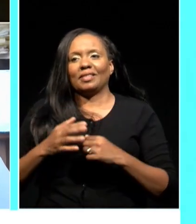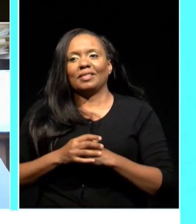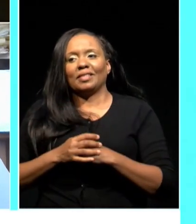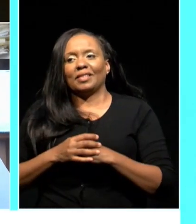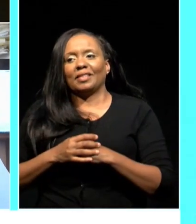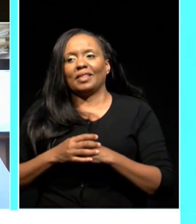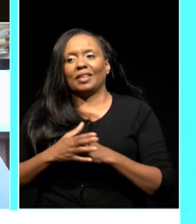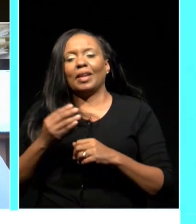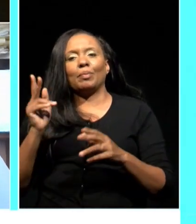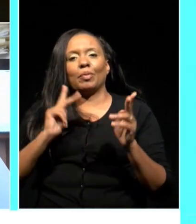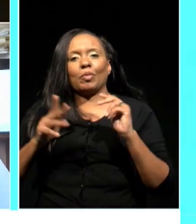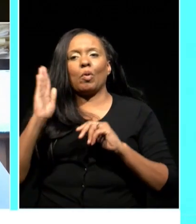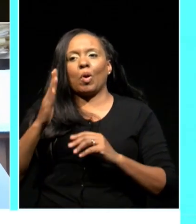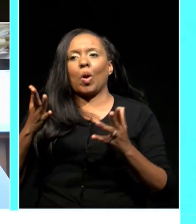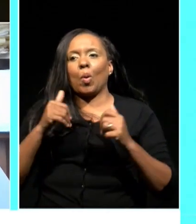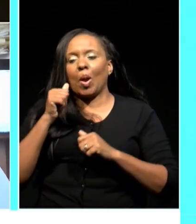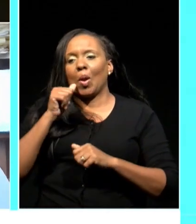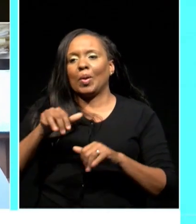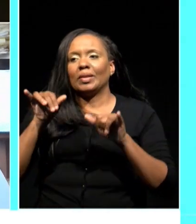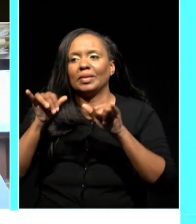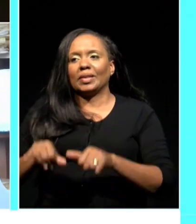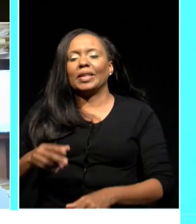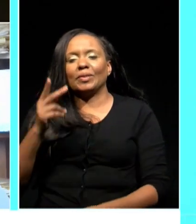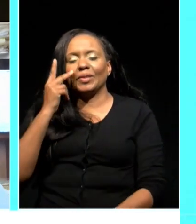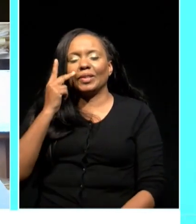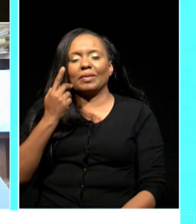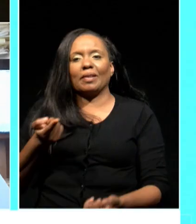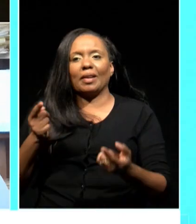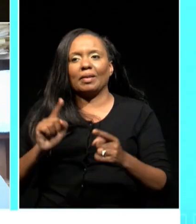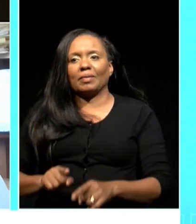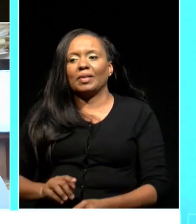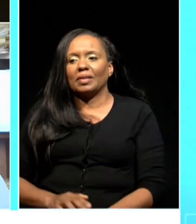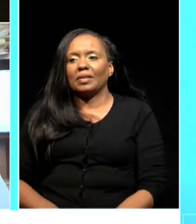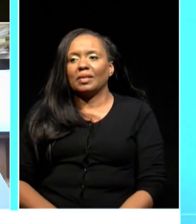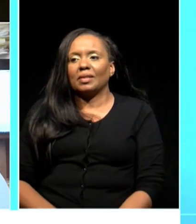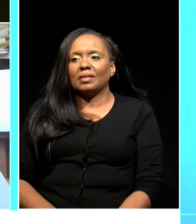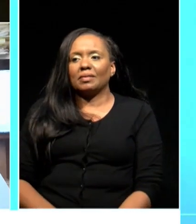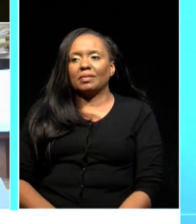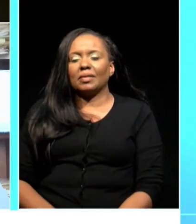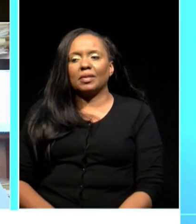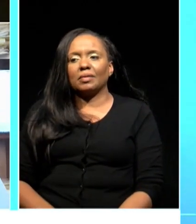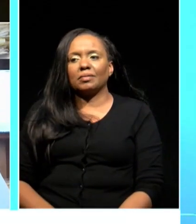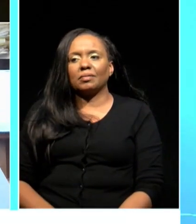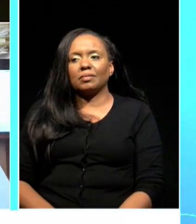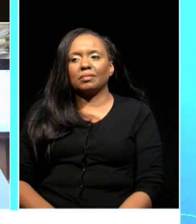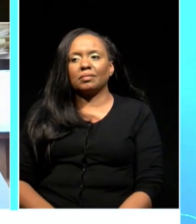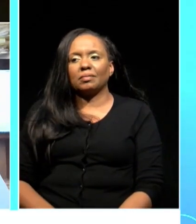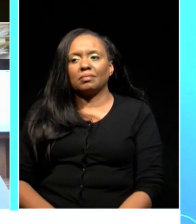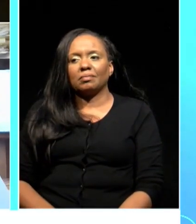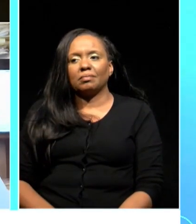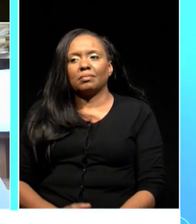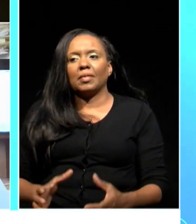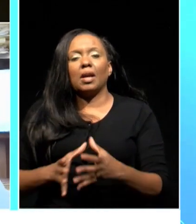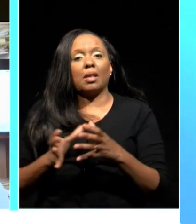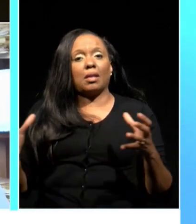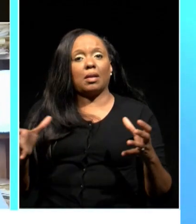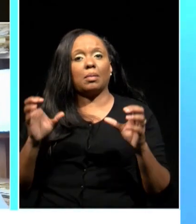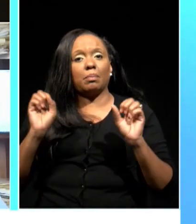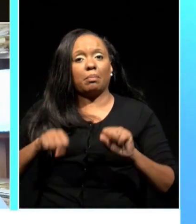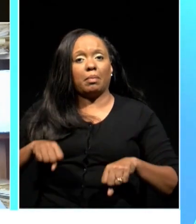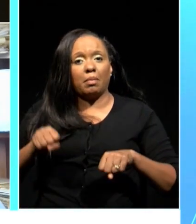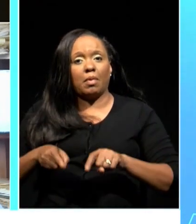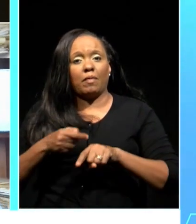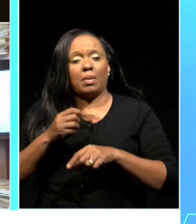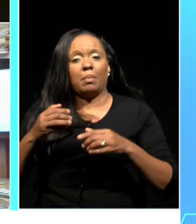to stay. And we will see what happens then in the longer term. There's a Okay, lot of John. potential from other younger politicians there as well. So I